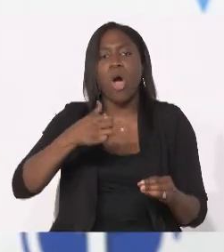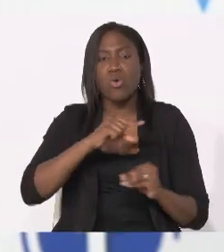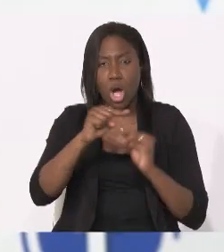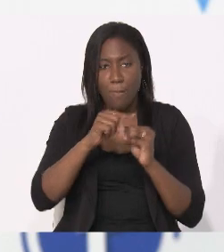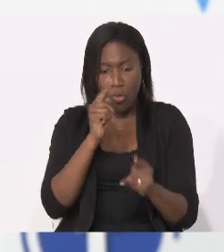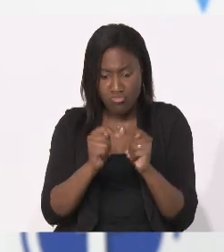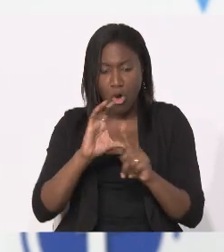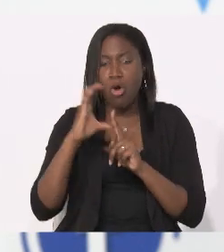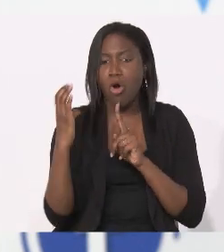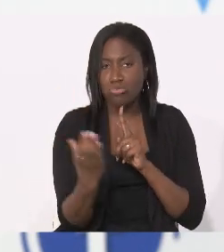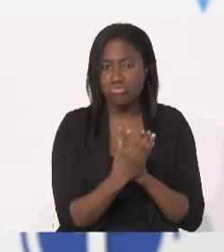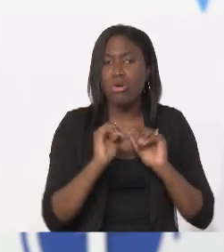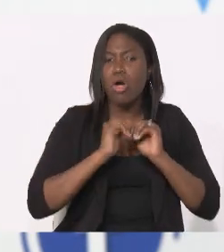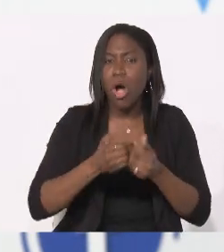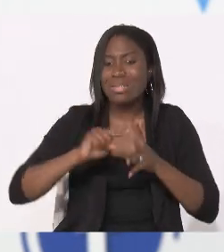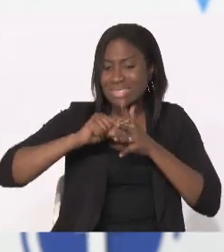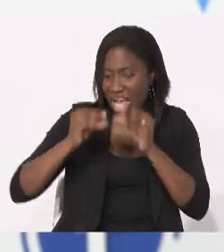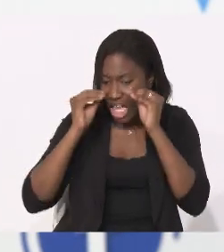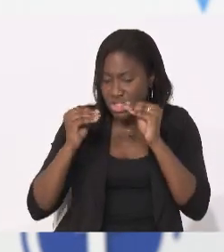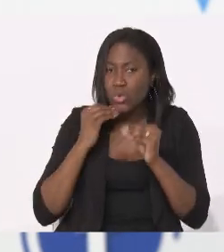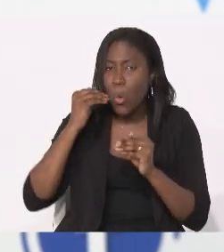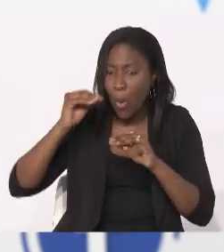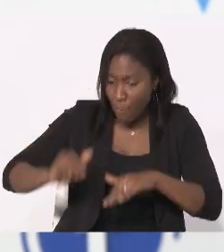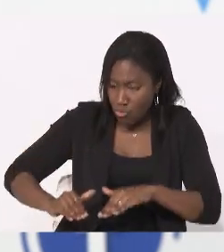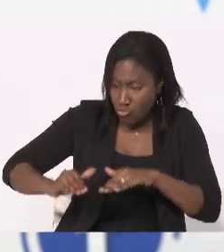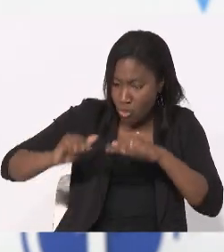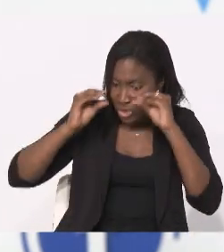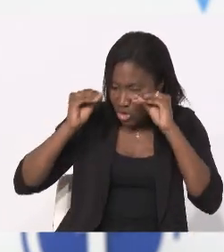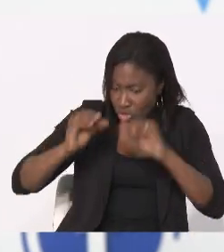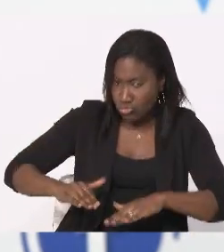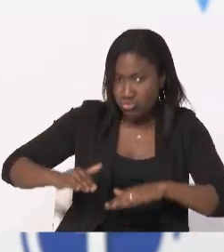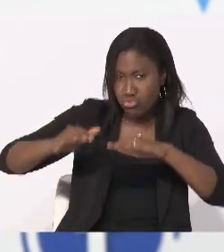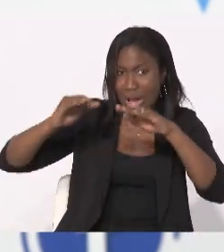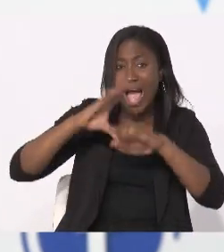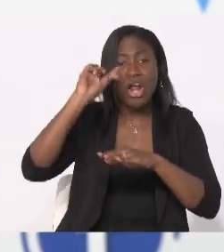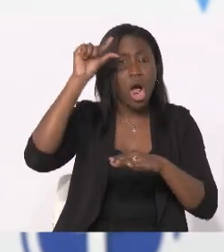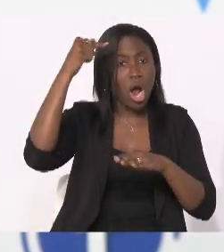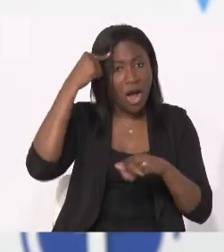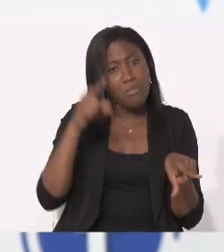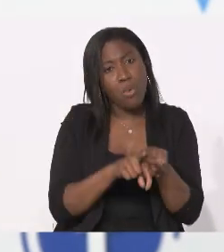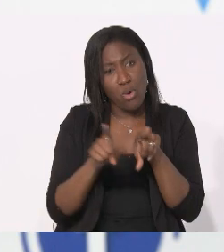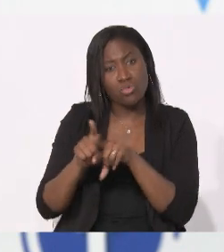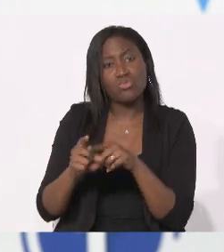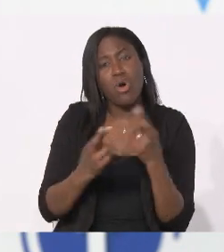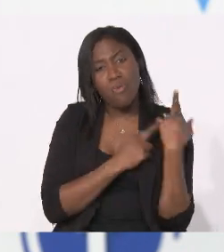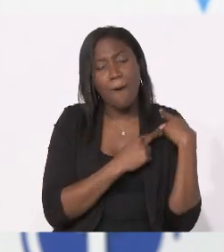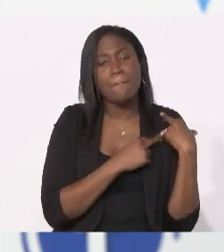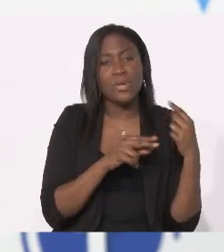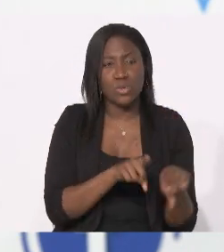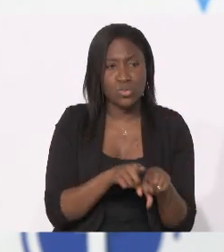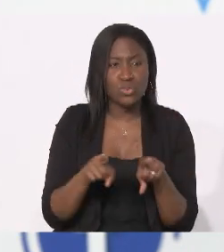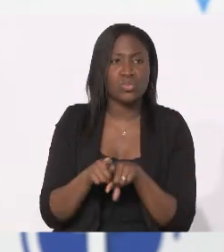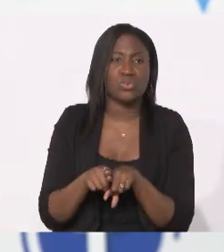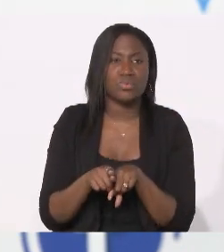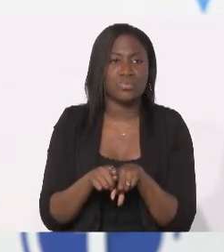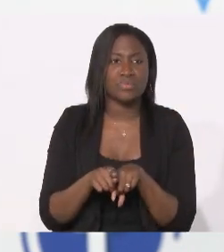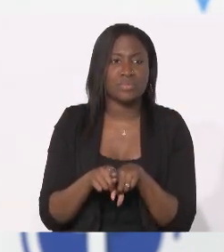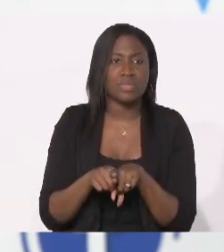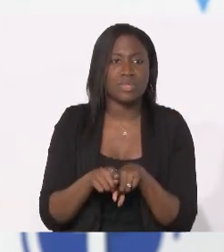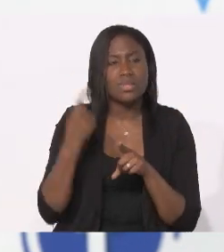Who has the Who has the bite? money? Who is the one who could say, let's do this? Because we've been saying let's do this